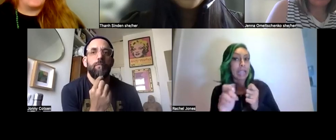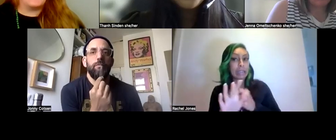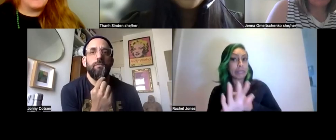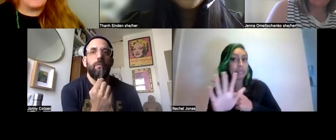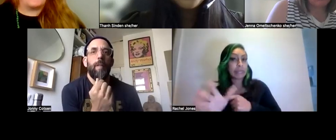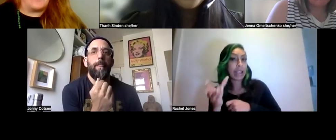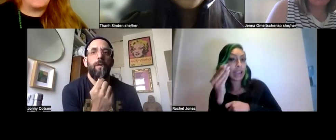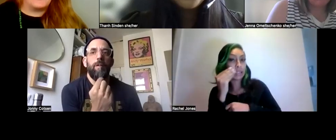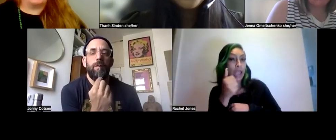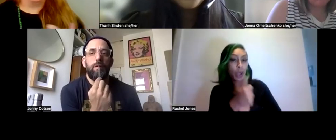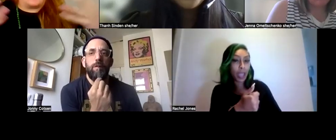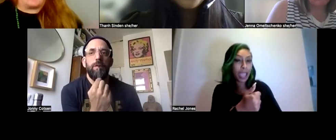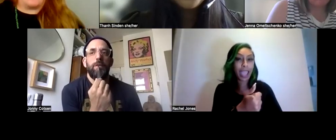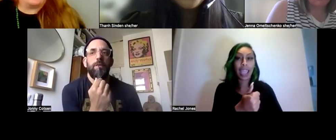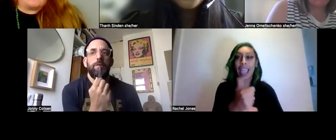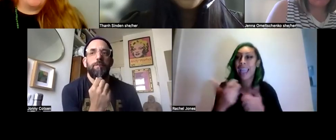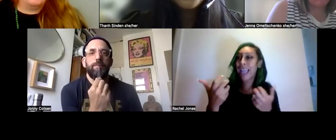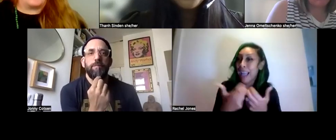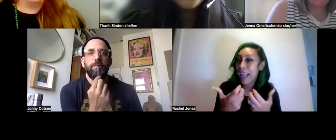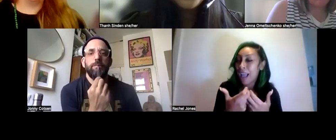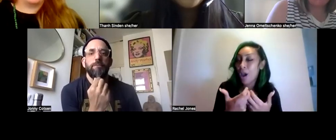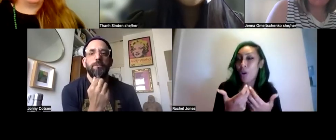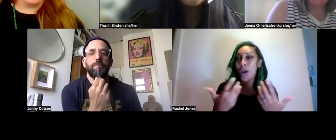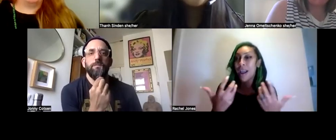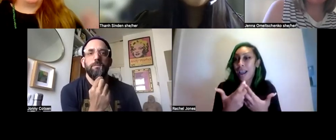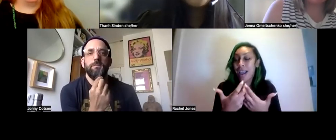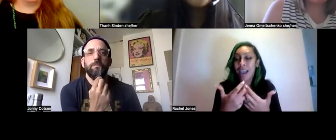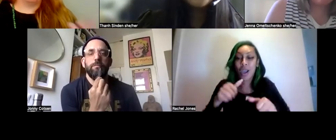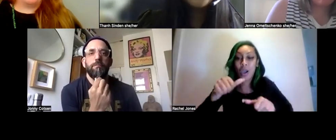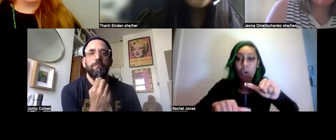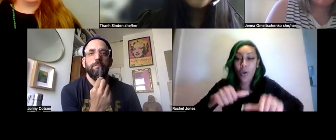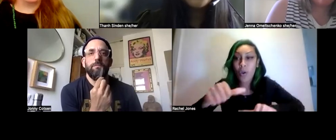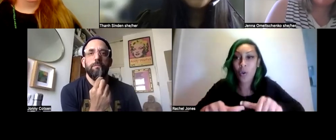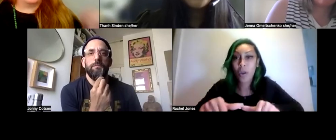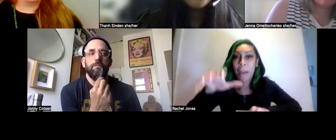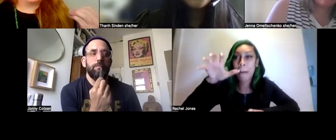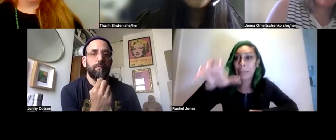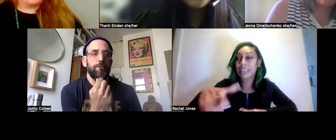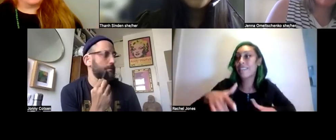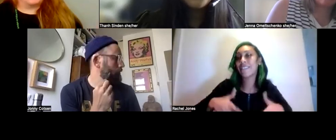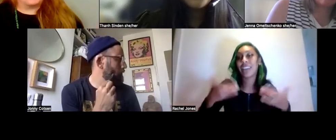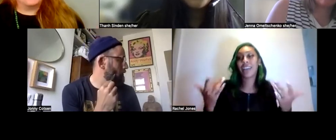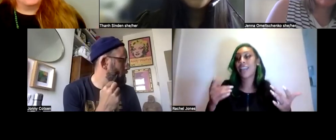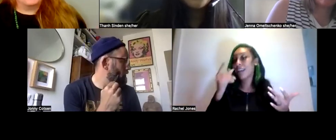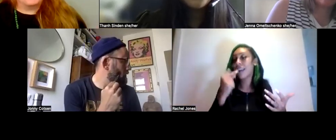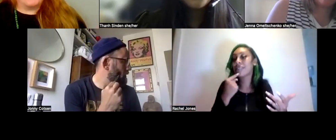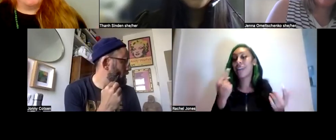okay, yeah, cool, I know I have to do that, but like how do I get to that position to feel like I can say